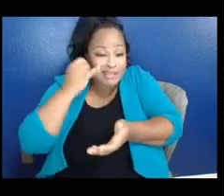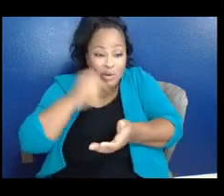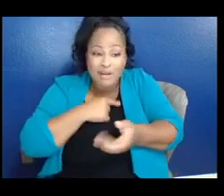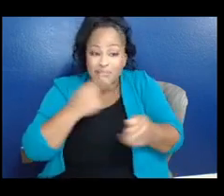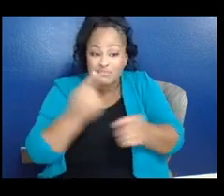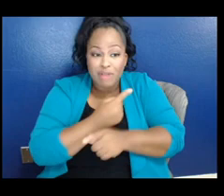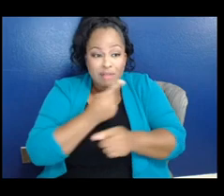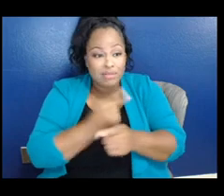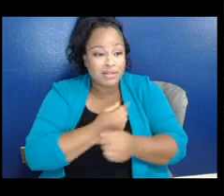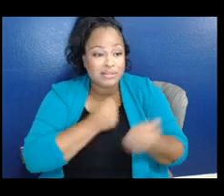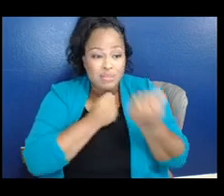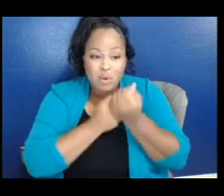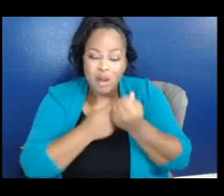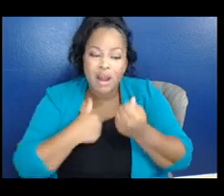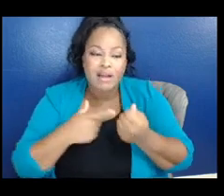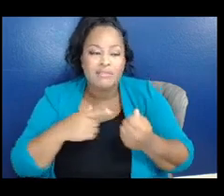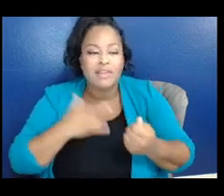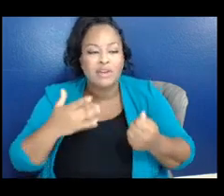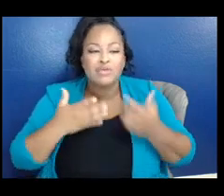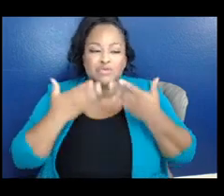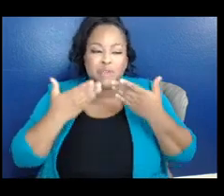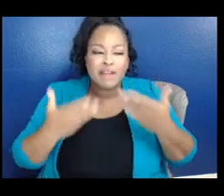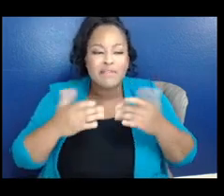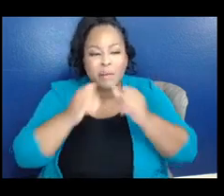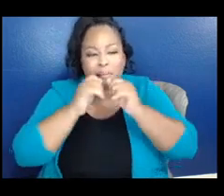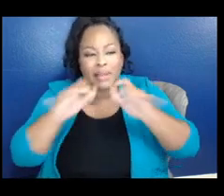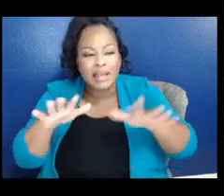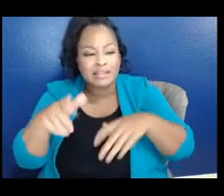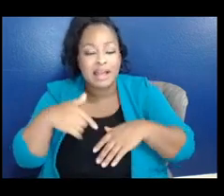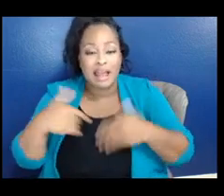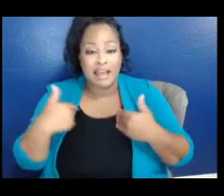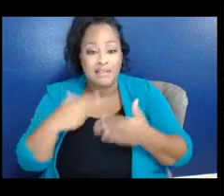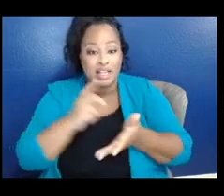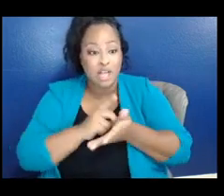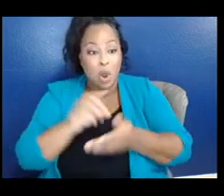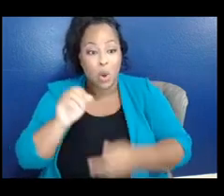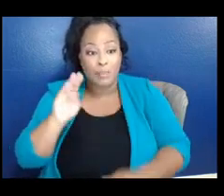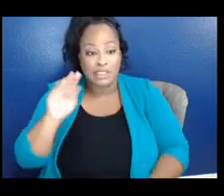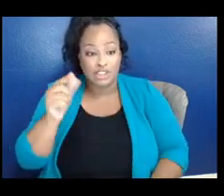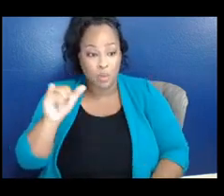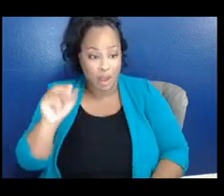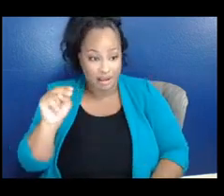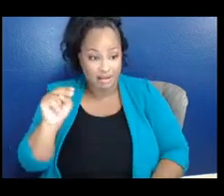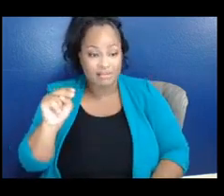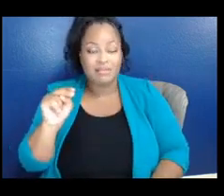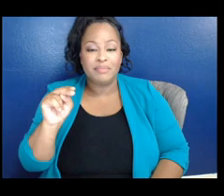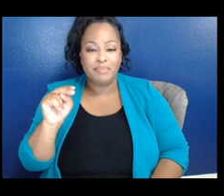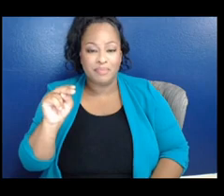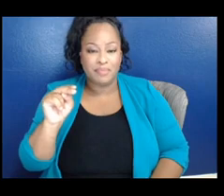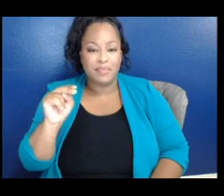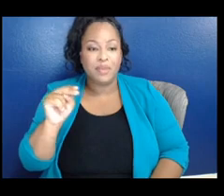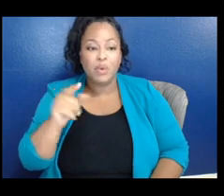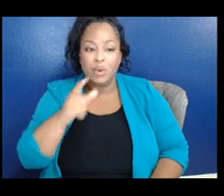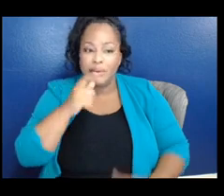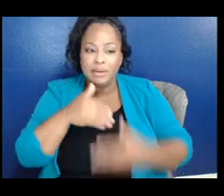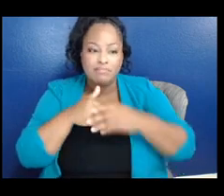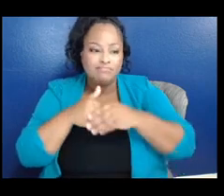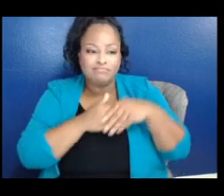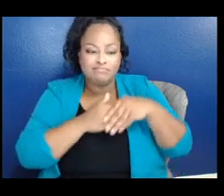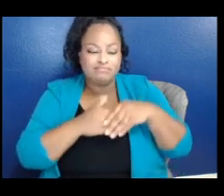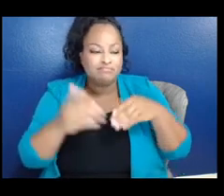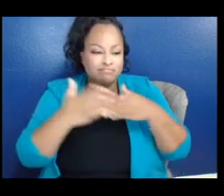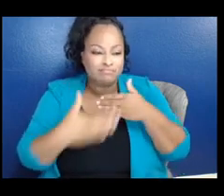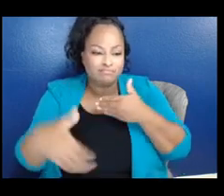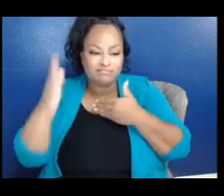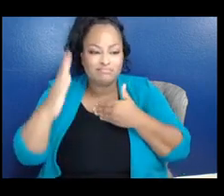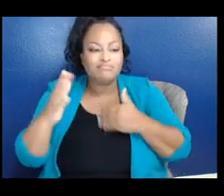getting the proper support. And I'm very grateful and very blessed to have a physician, an OBGYN, who held my hand throughout